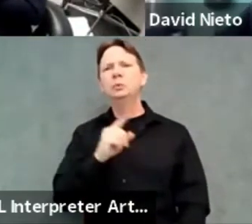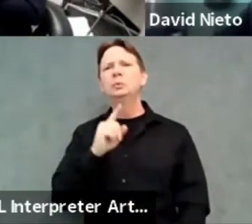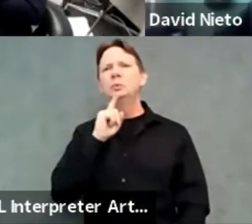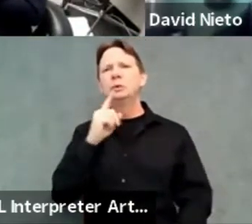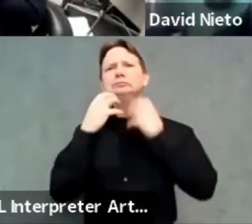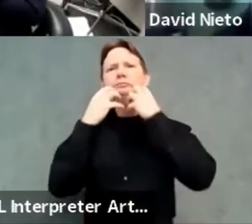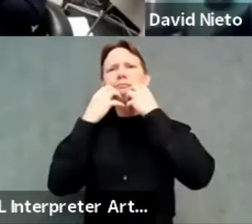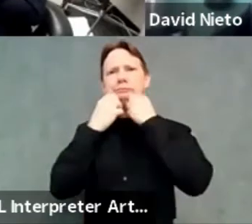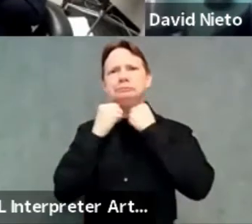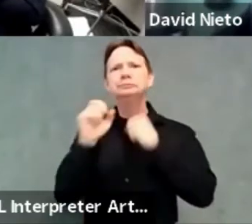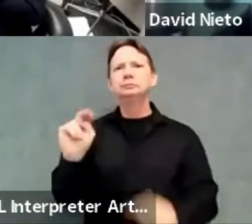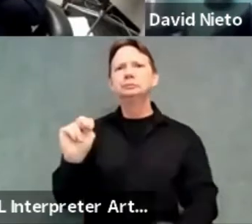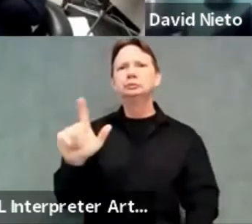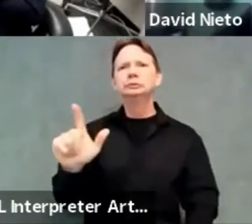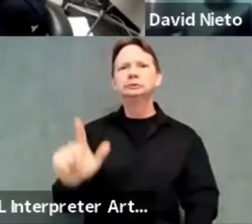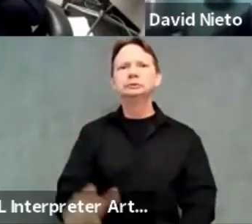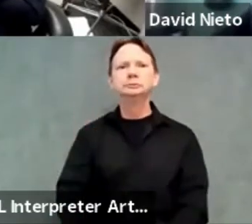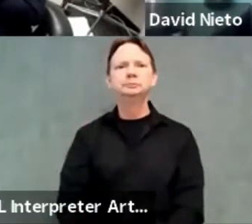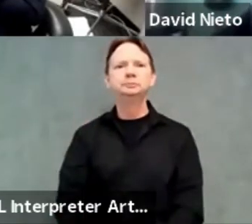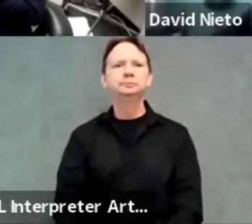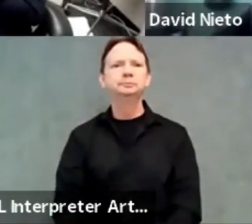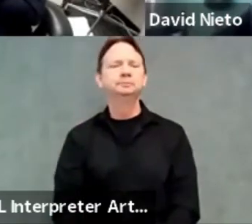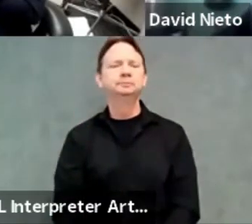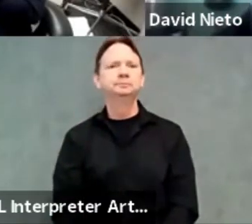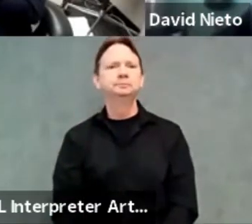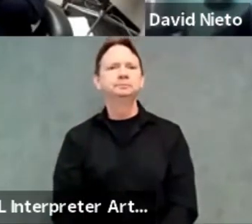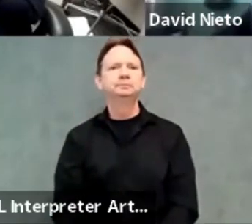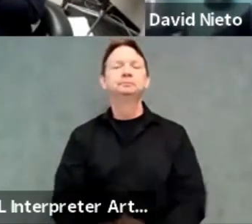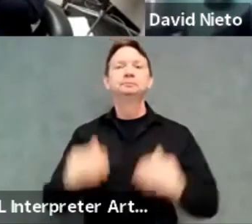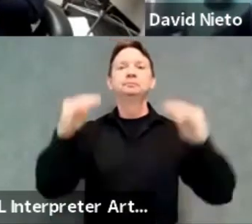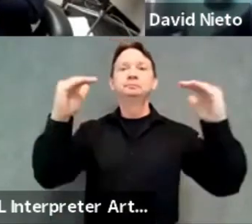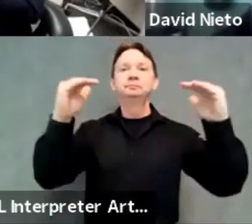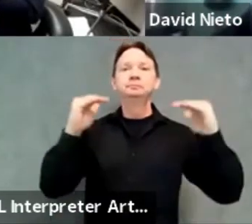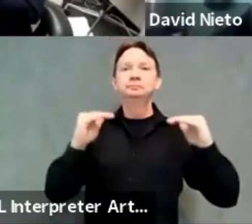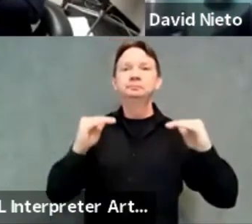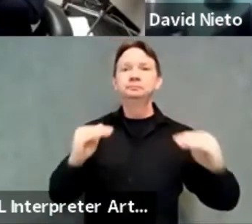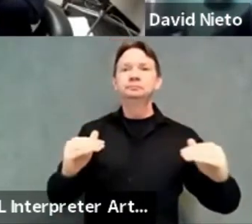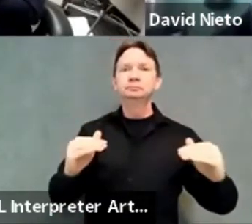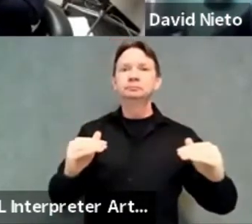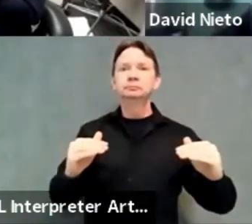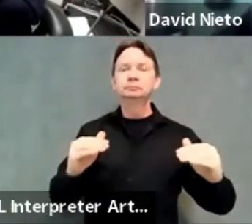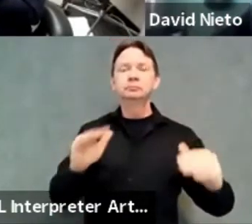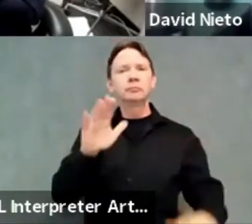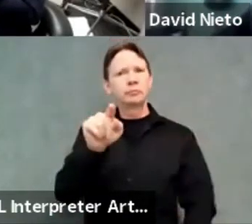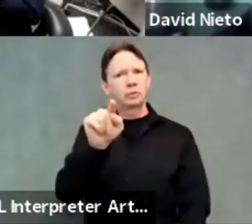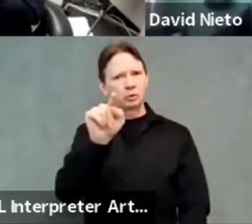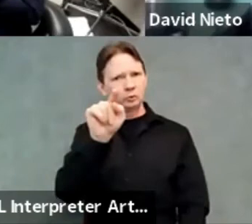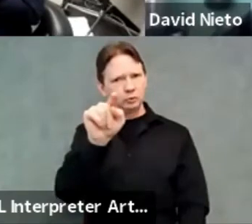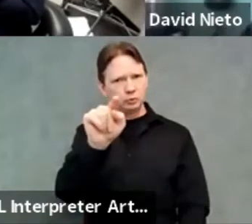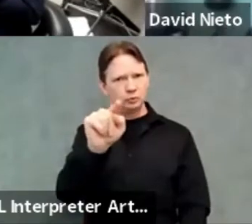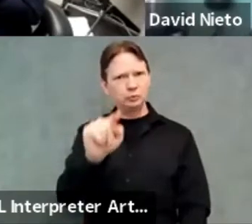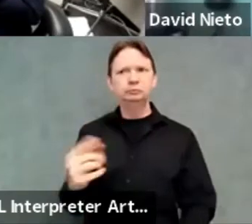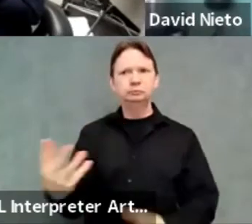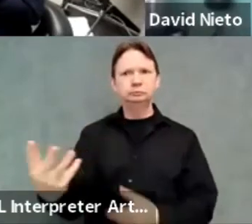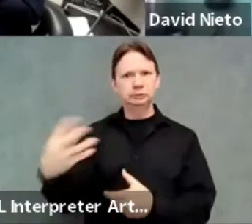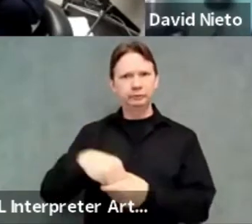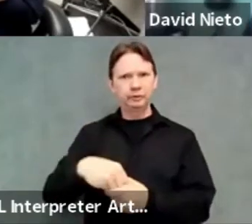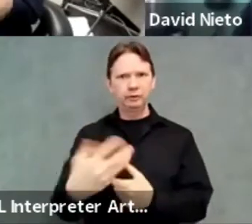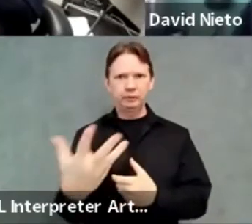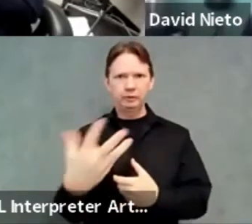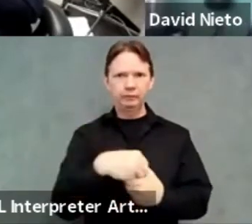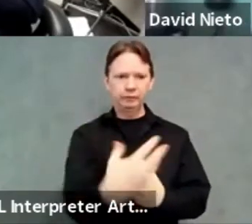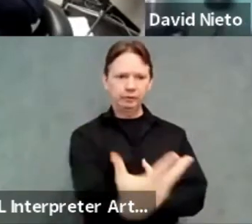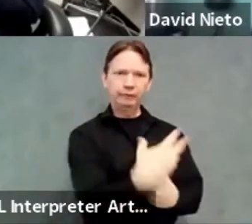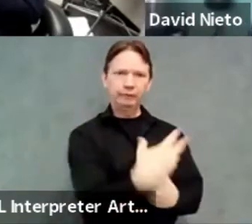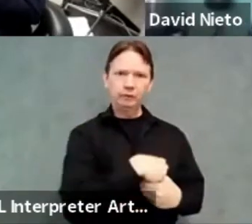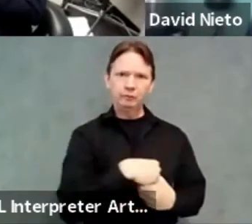Are you circulating the leadership? That was mentioned before, that you want to involve people. You don't want the same